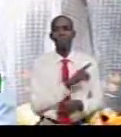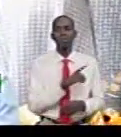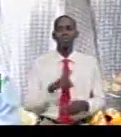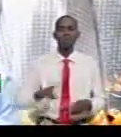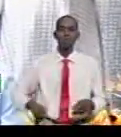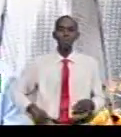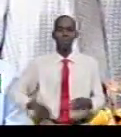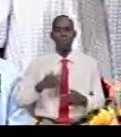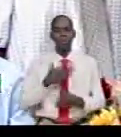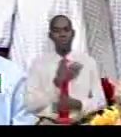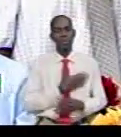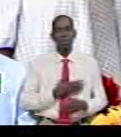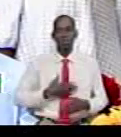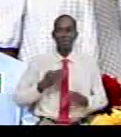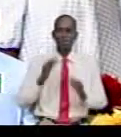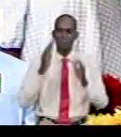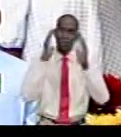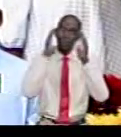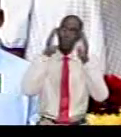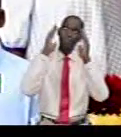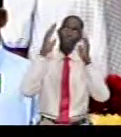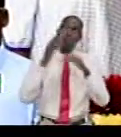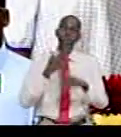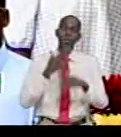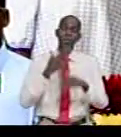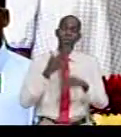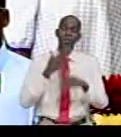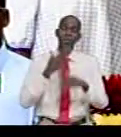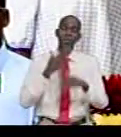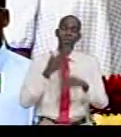Lord, please bury my